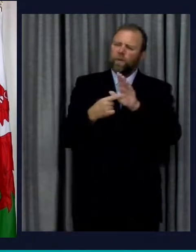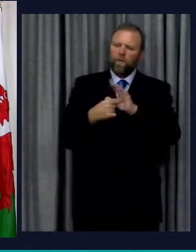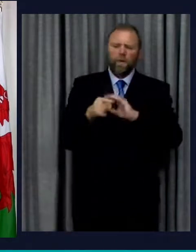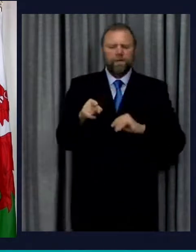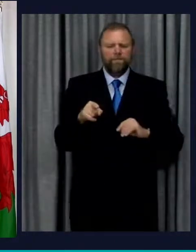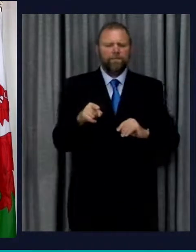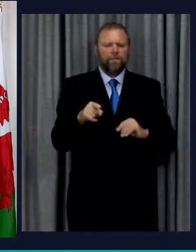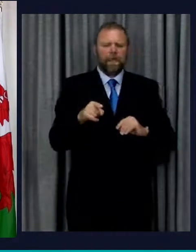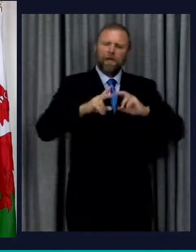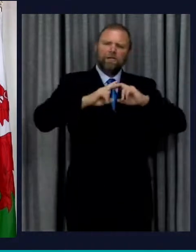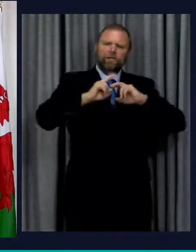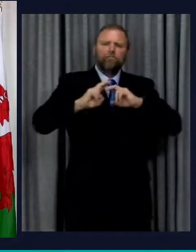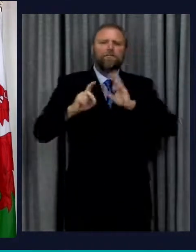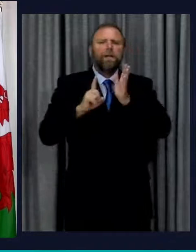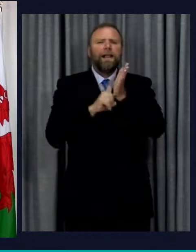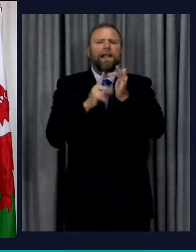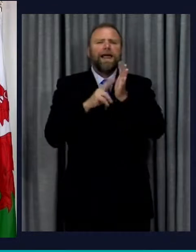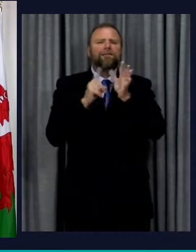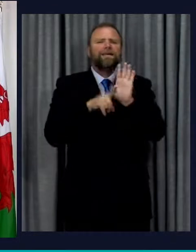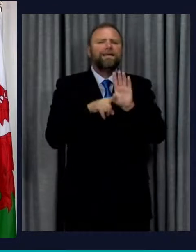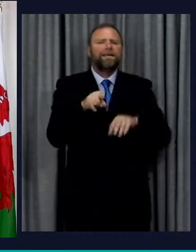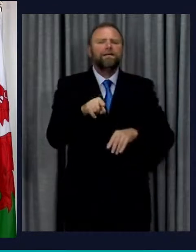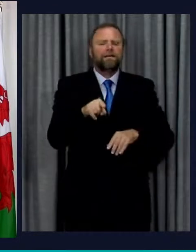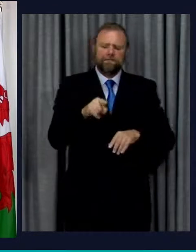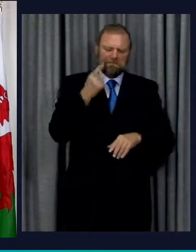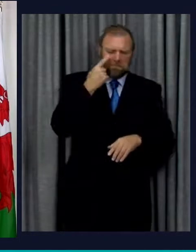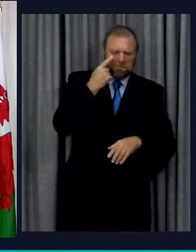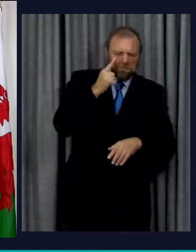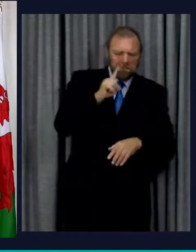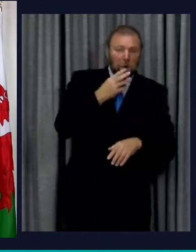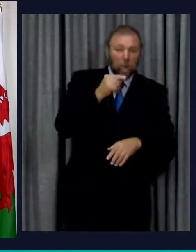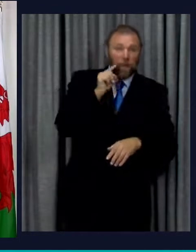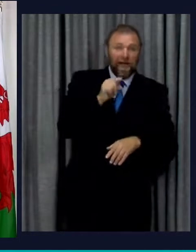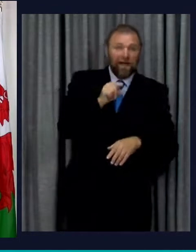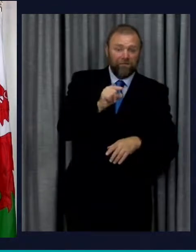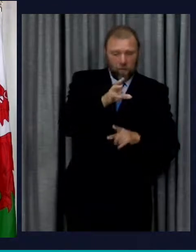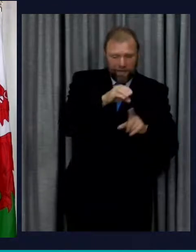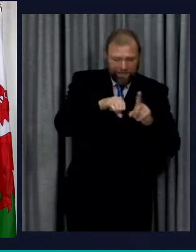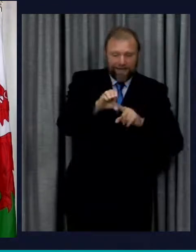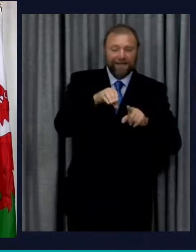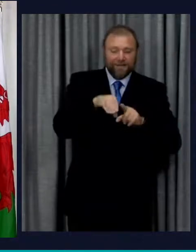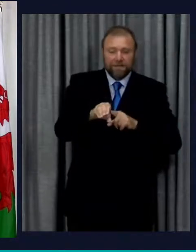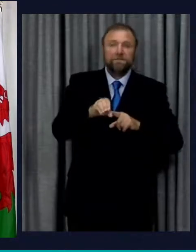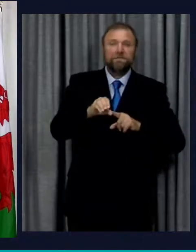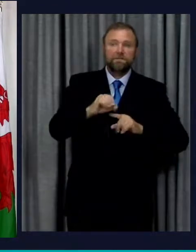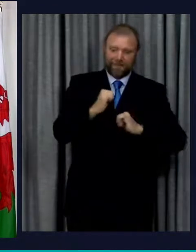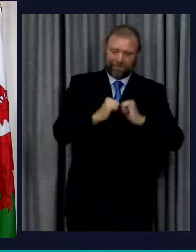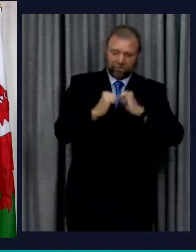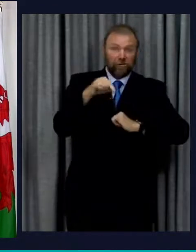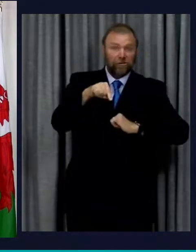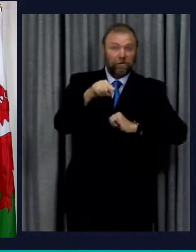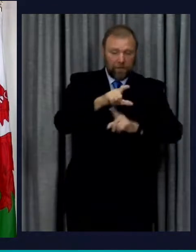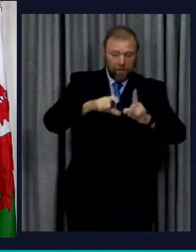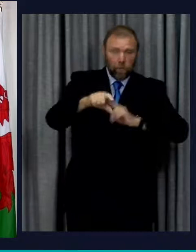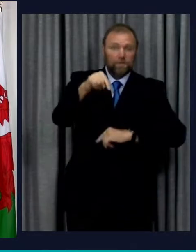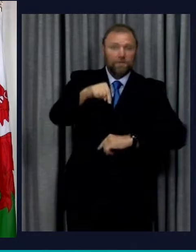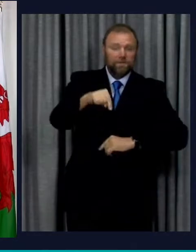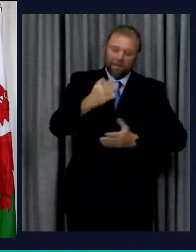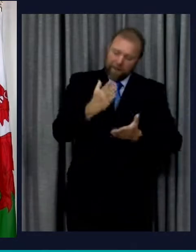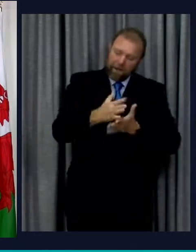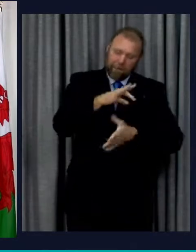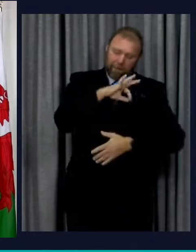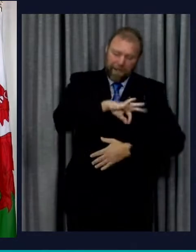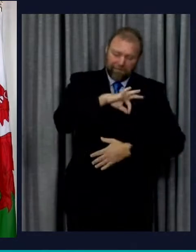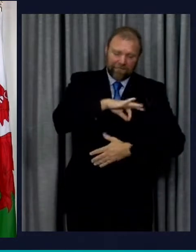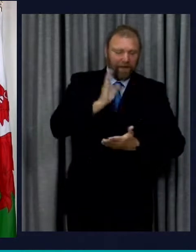levy could look like, to invest in infrastructure within those communities to make sure there is a real benefit and an opportunity to see real